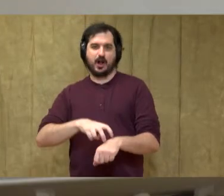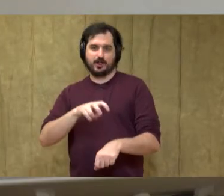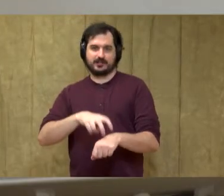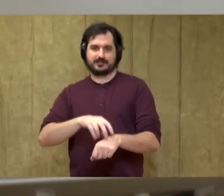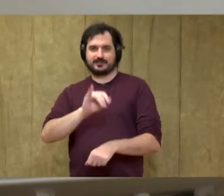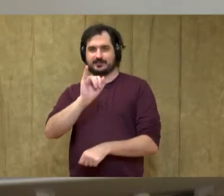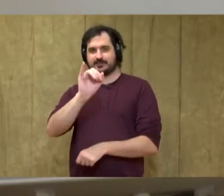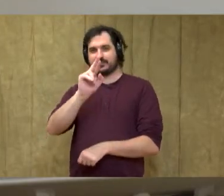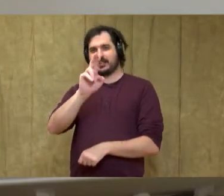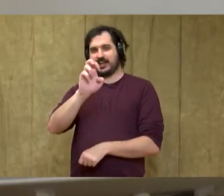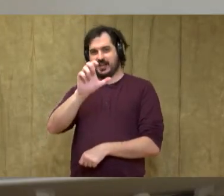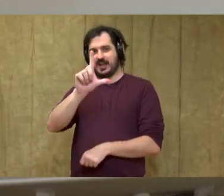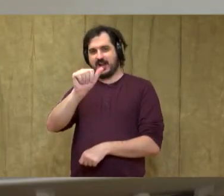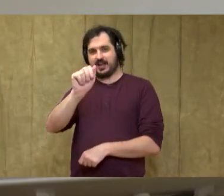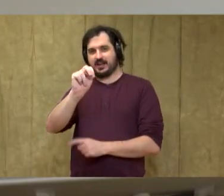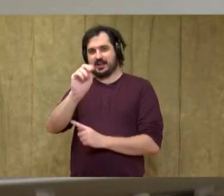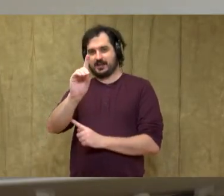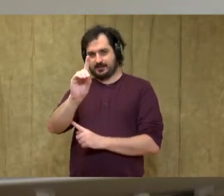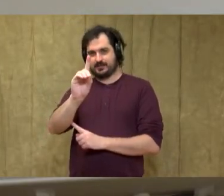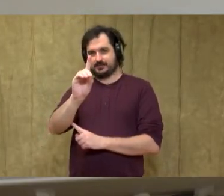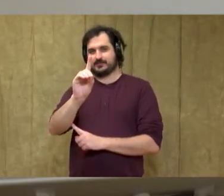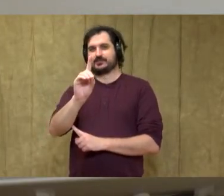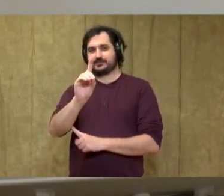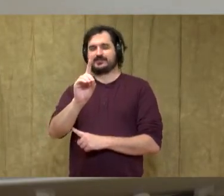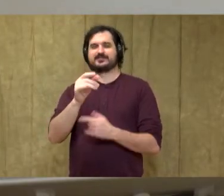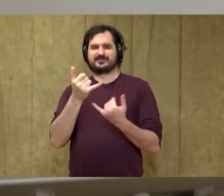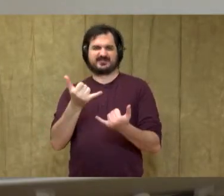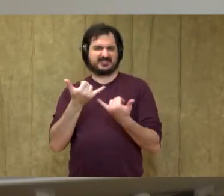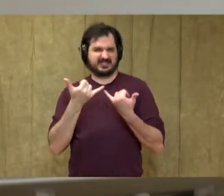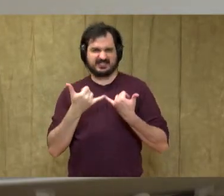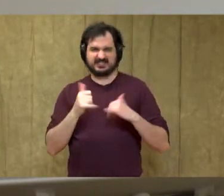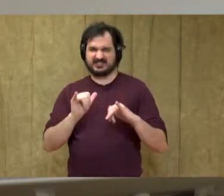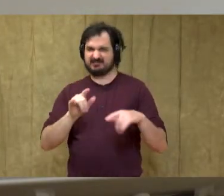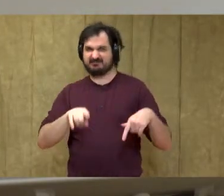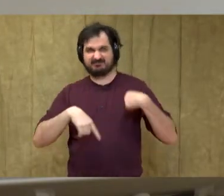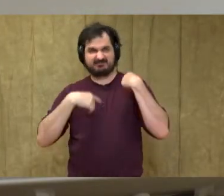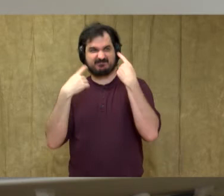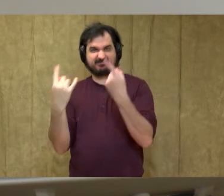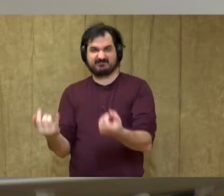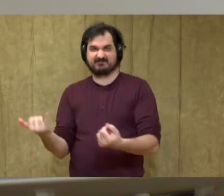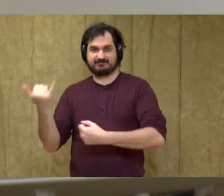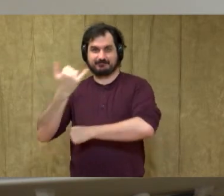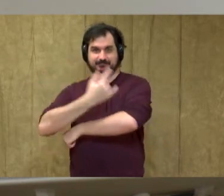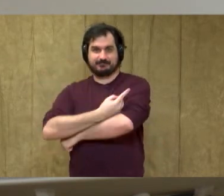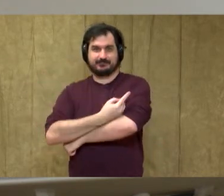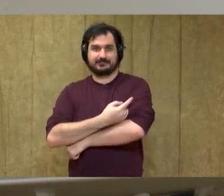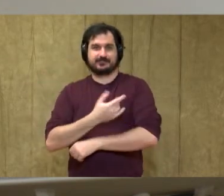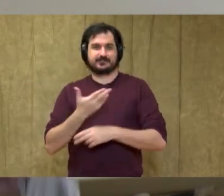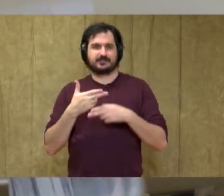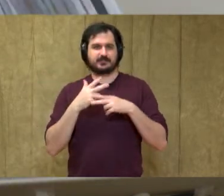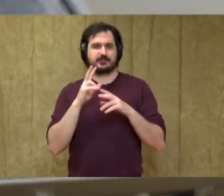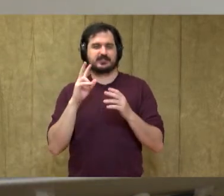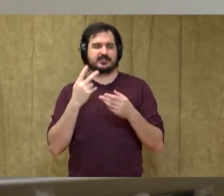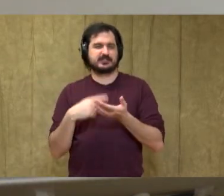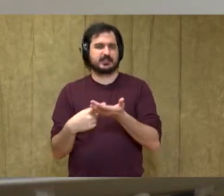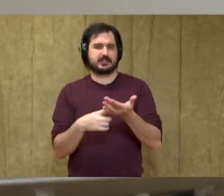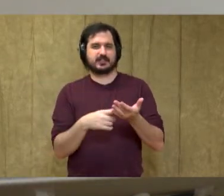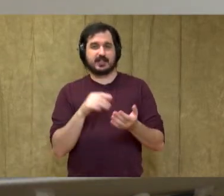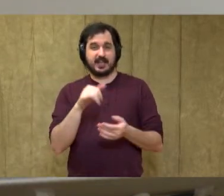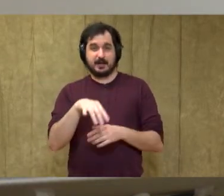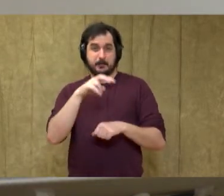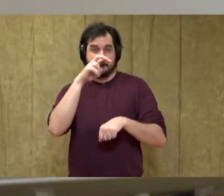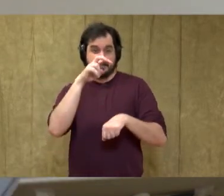known as this food staple. And in this case, staple is a multiple meaning word. We're not talking about clipping